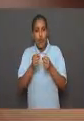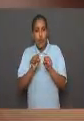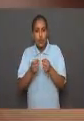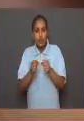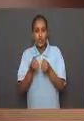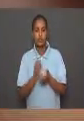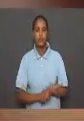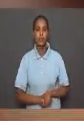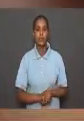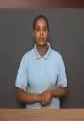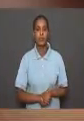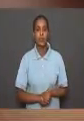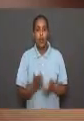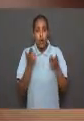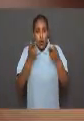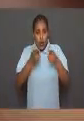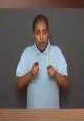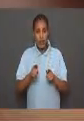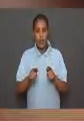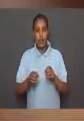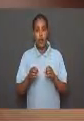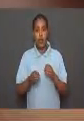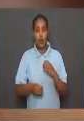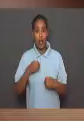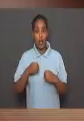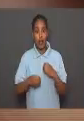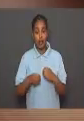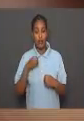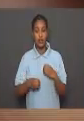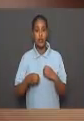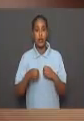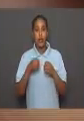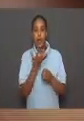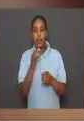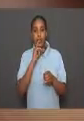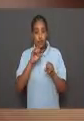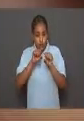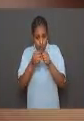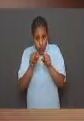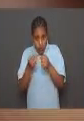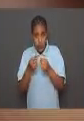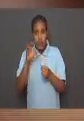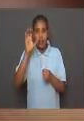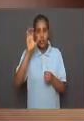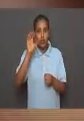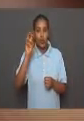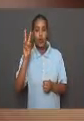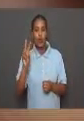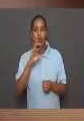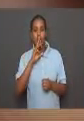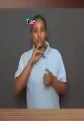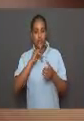decomposition. When organic matter is decomposed, carbon dioxide